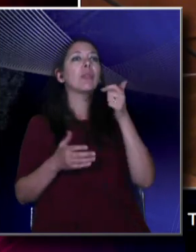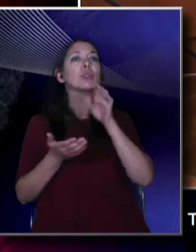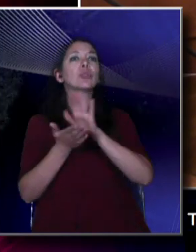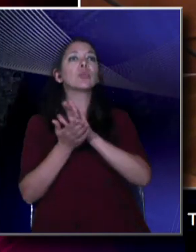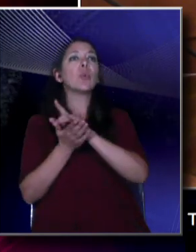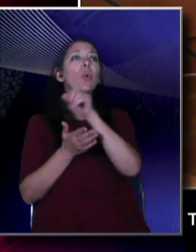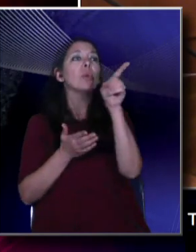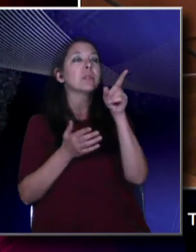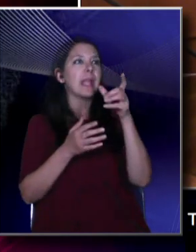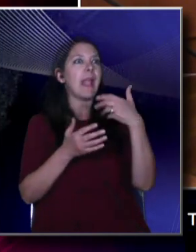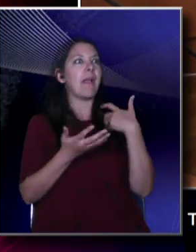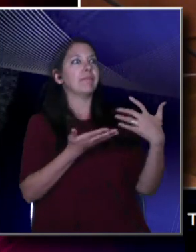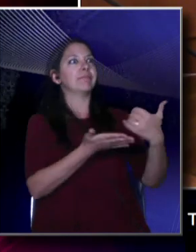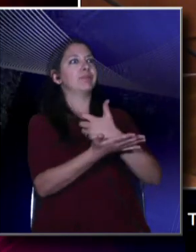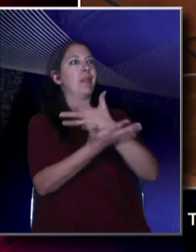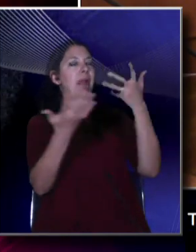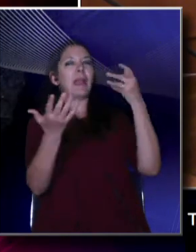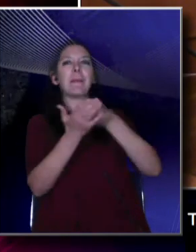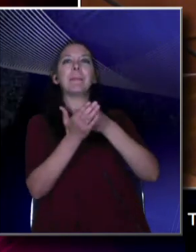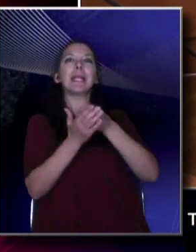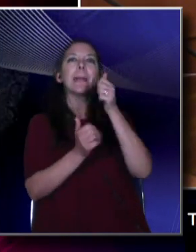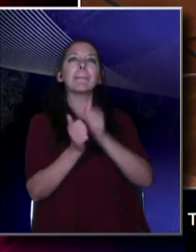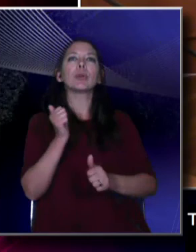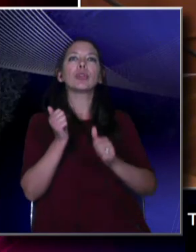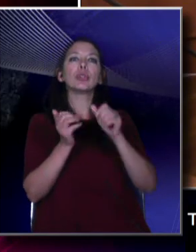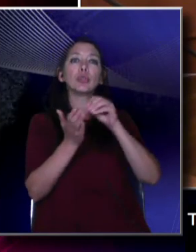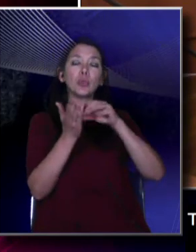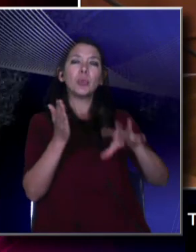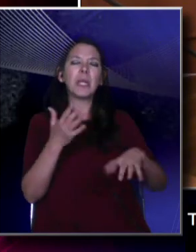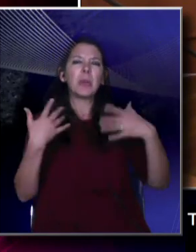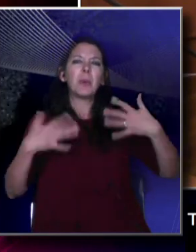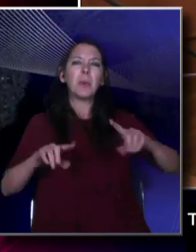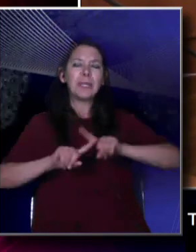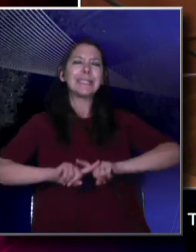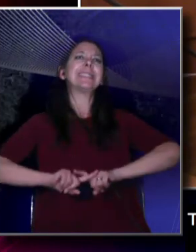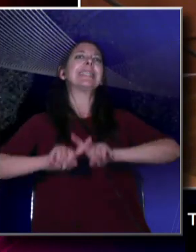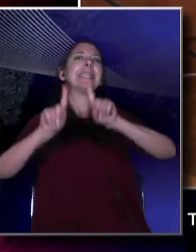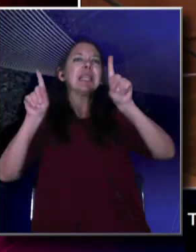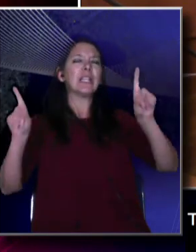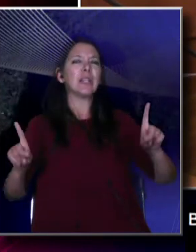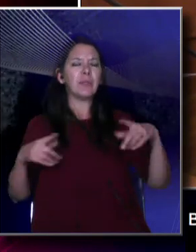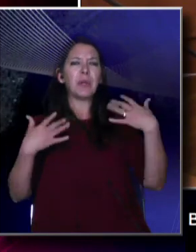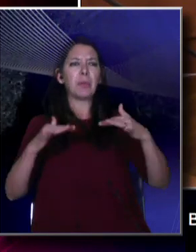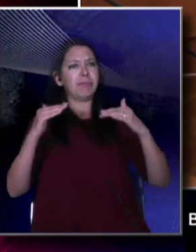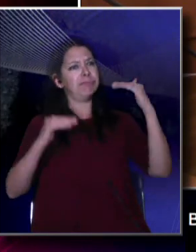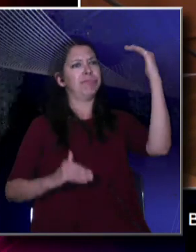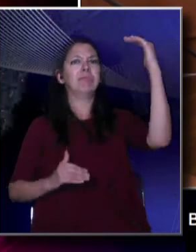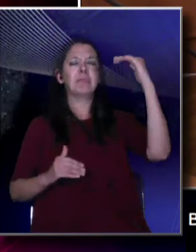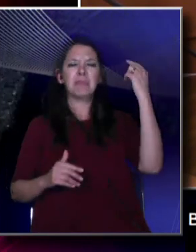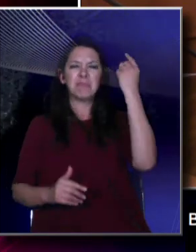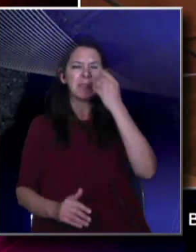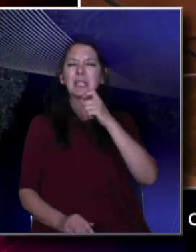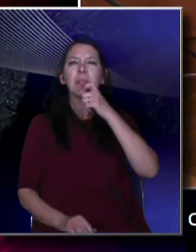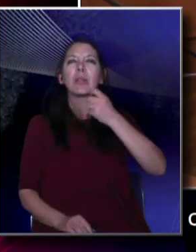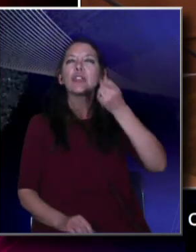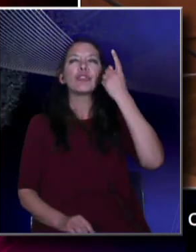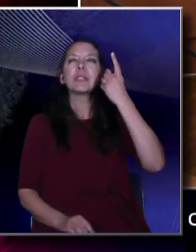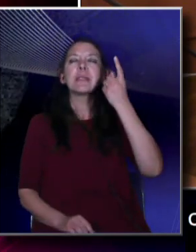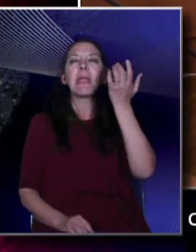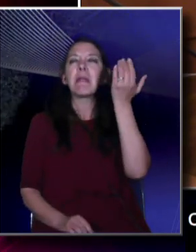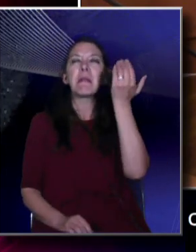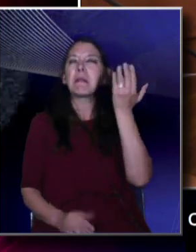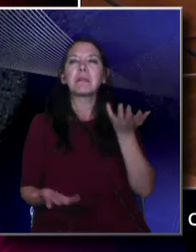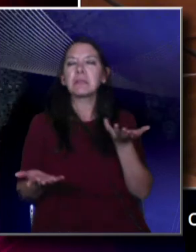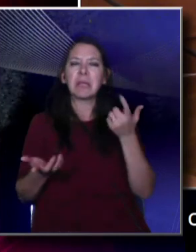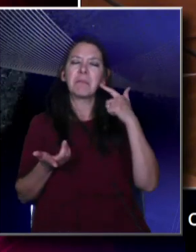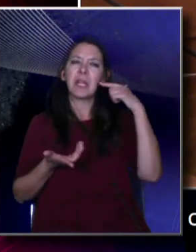per student. There's a very big difference, and I don't understand where that's coming from. I'm really confused on that. And